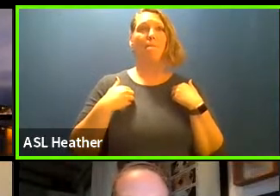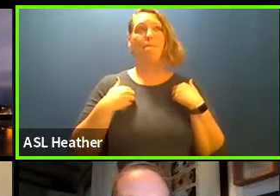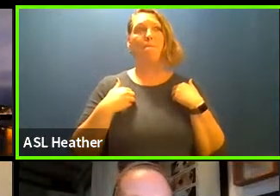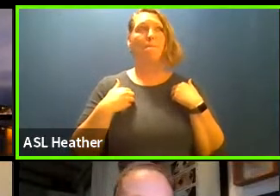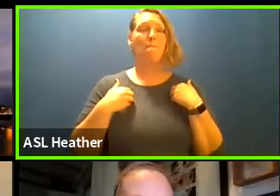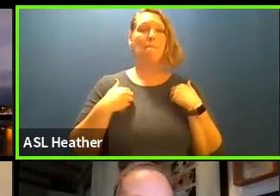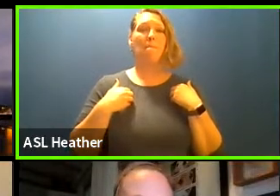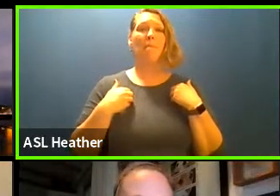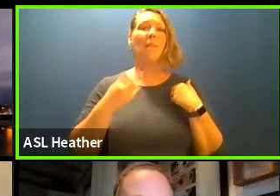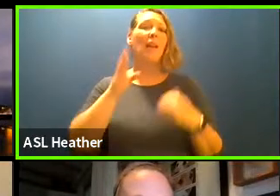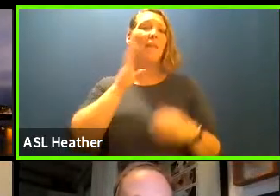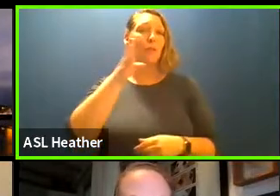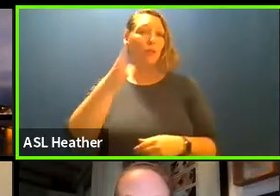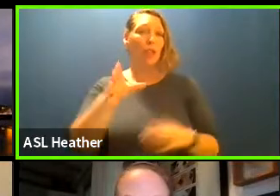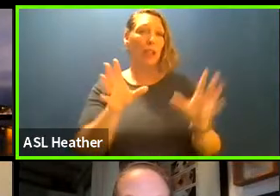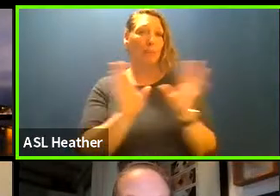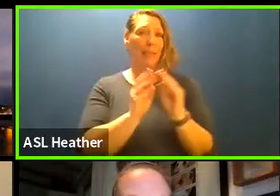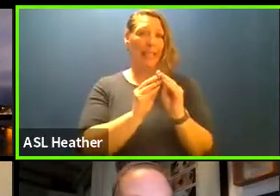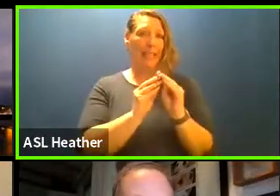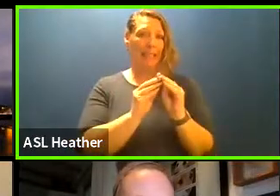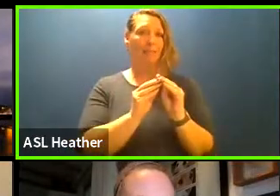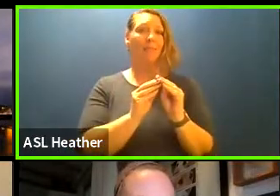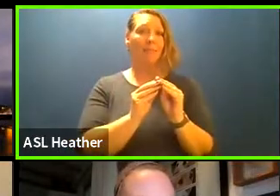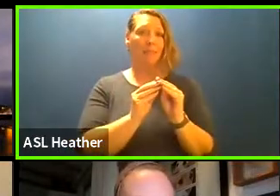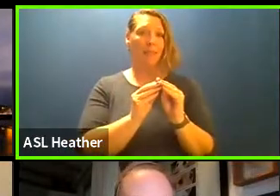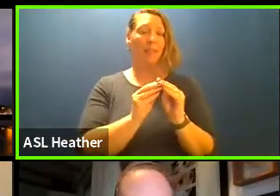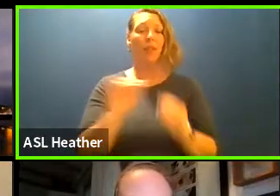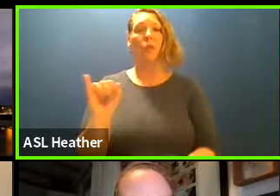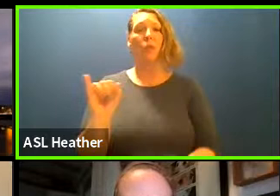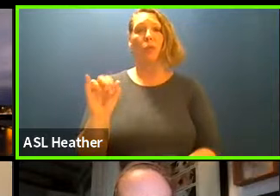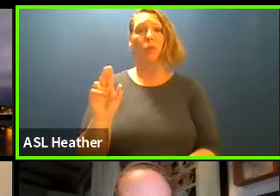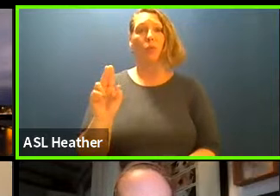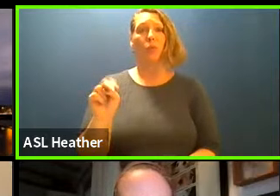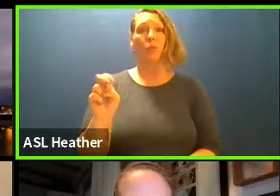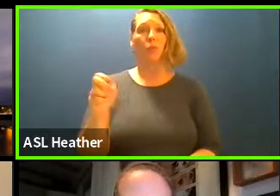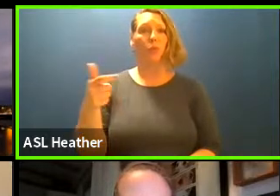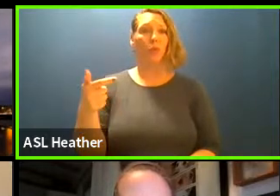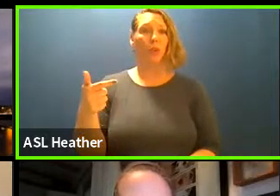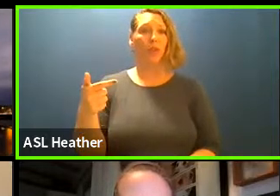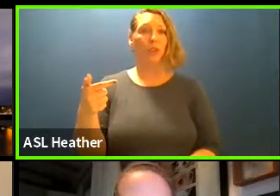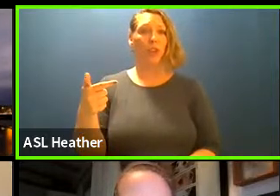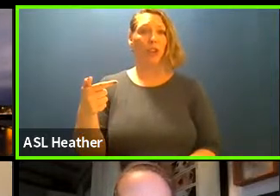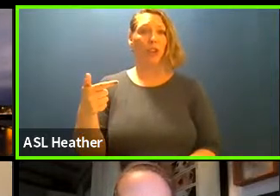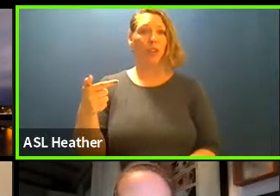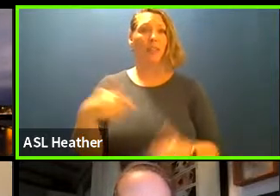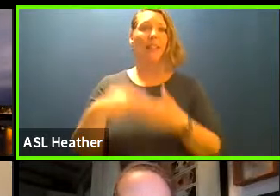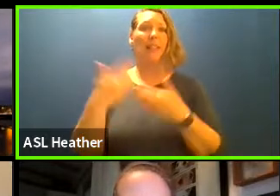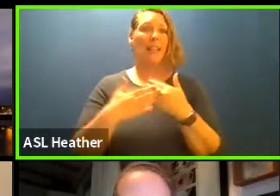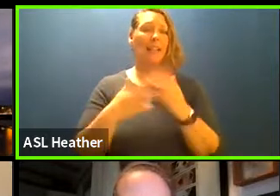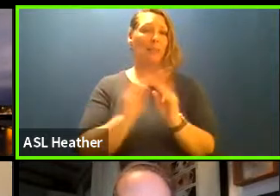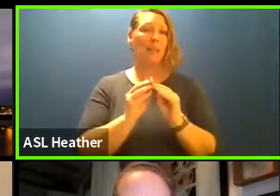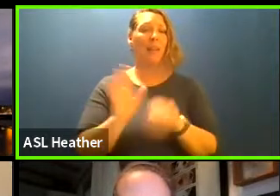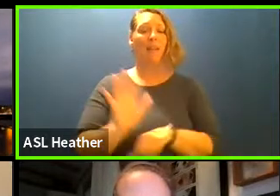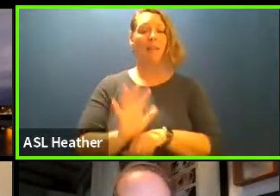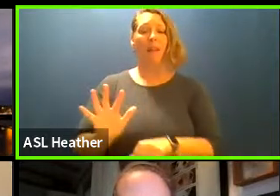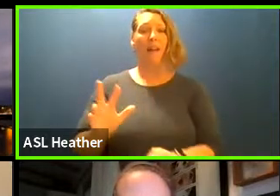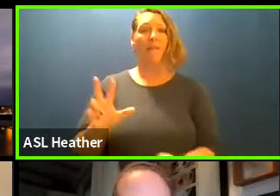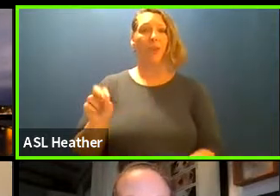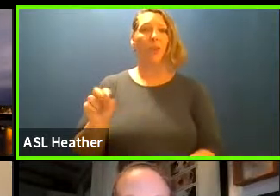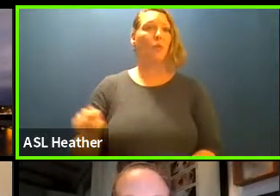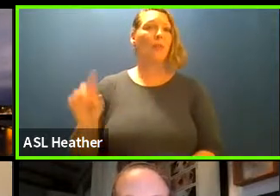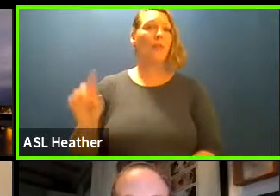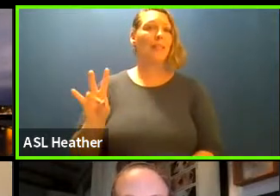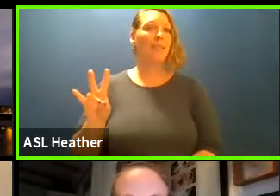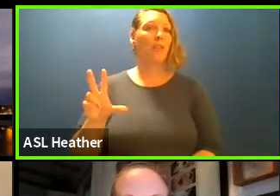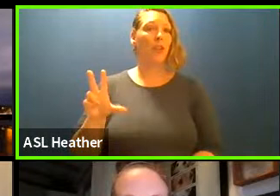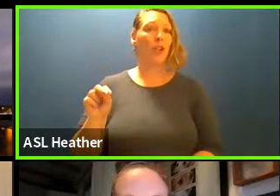we have our future meetings. June 21st is our next meeting, 5:30 to 7:30. We